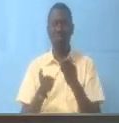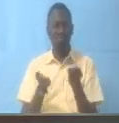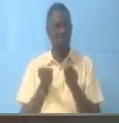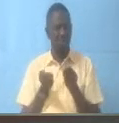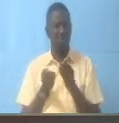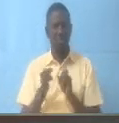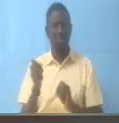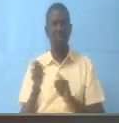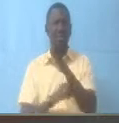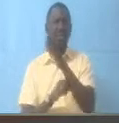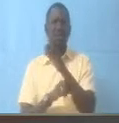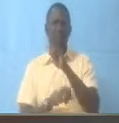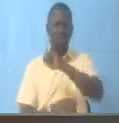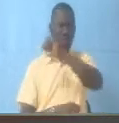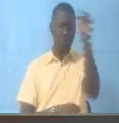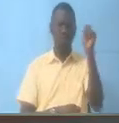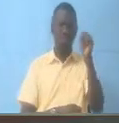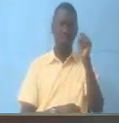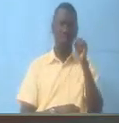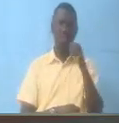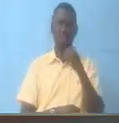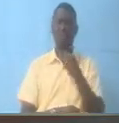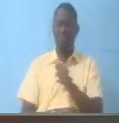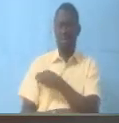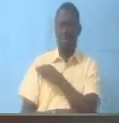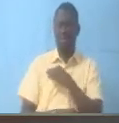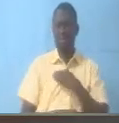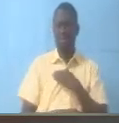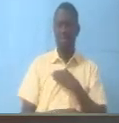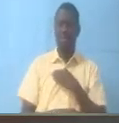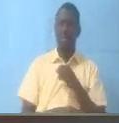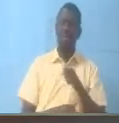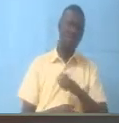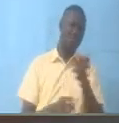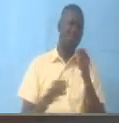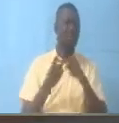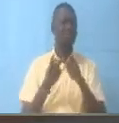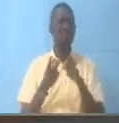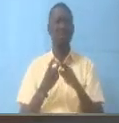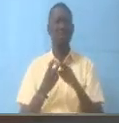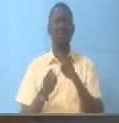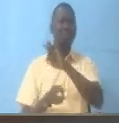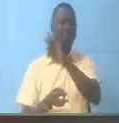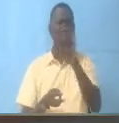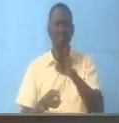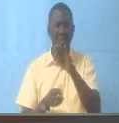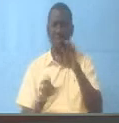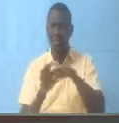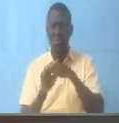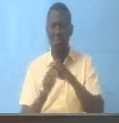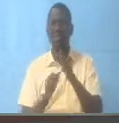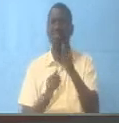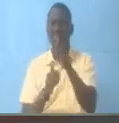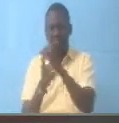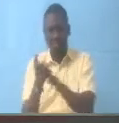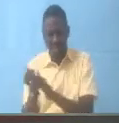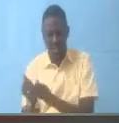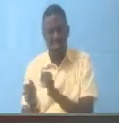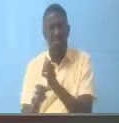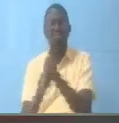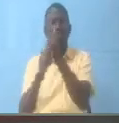in a haphazard way, some were given something, some families were assisted. And I think there were some